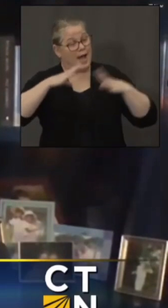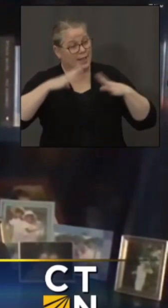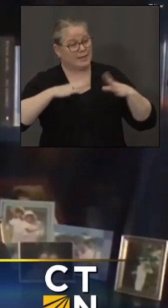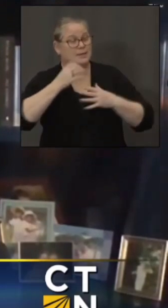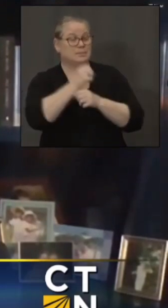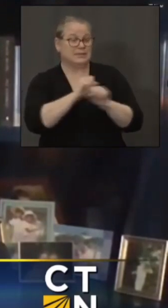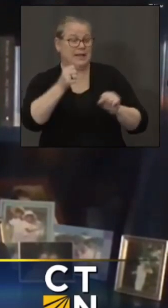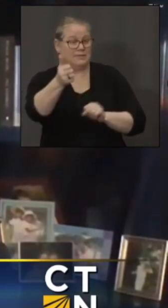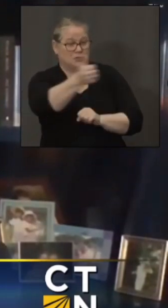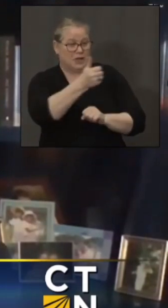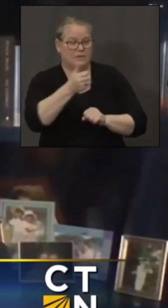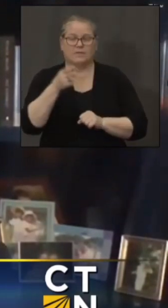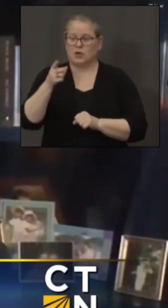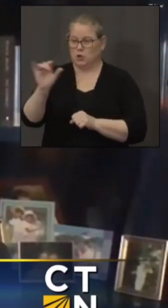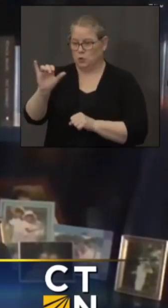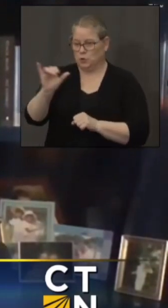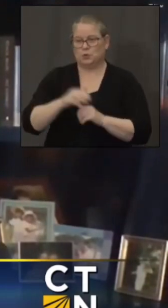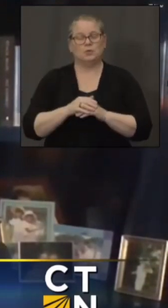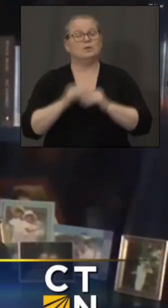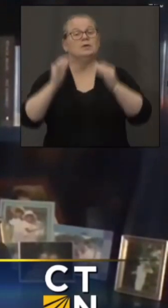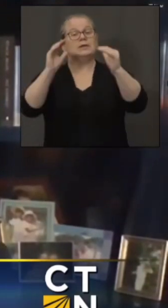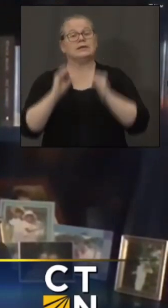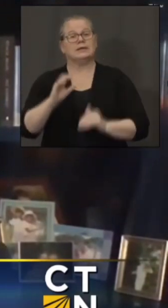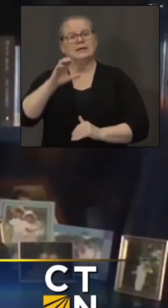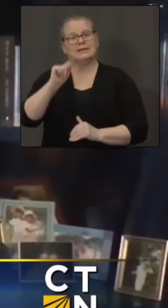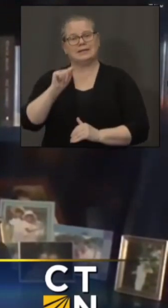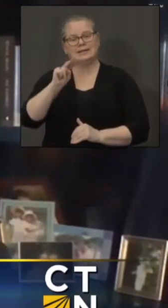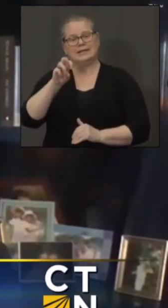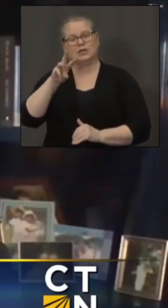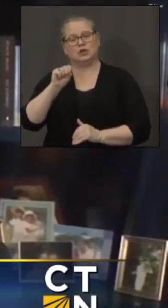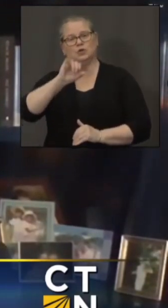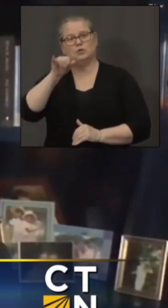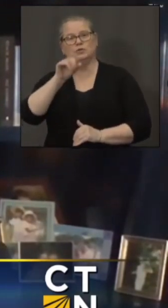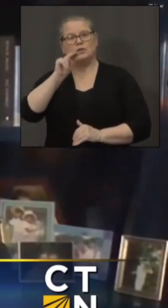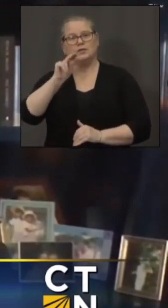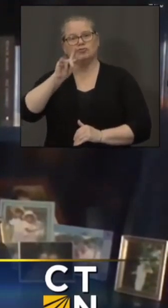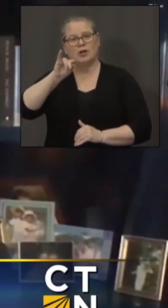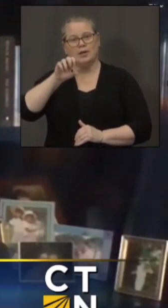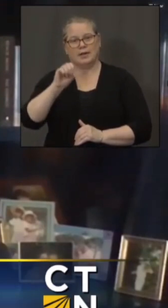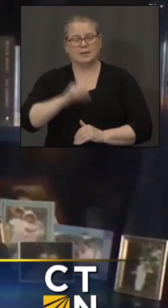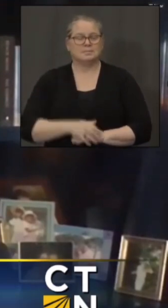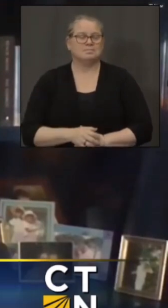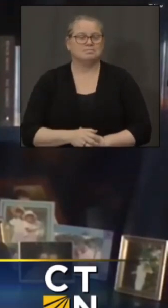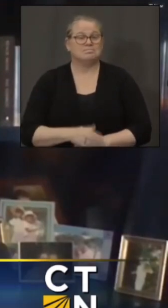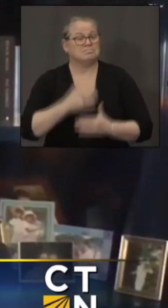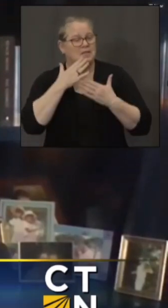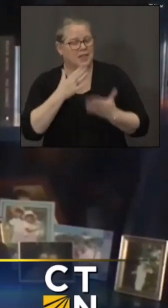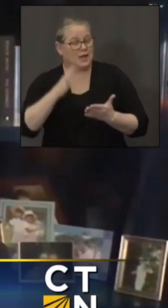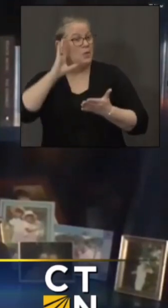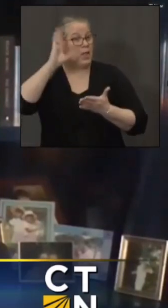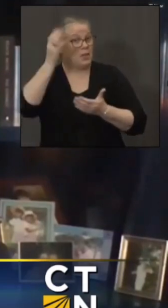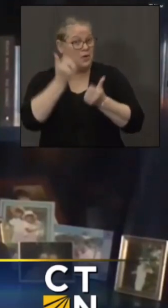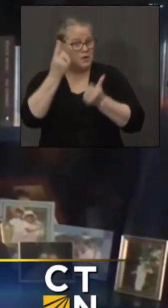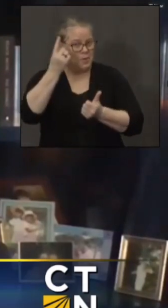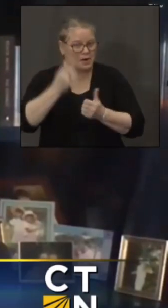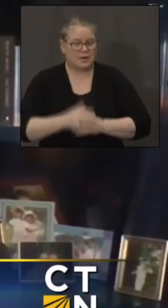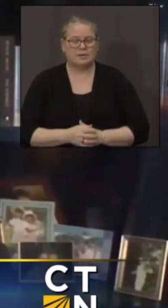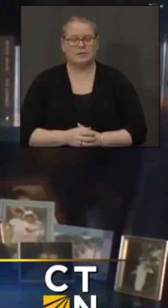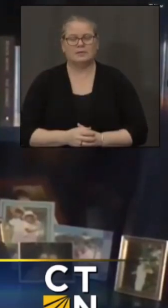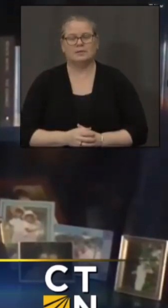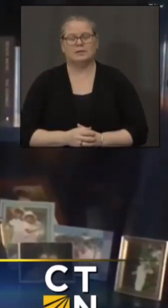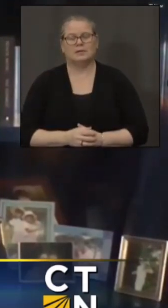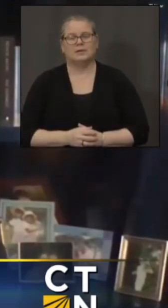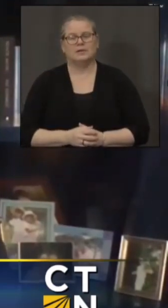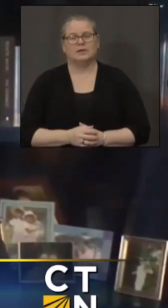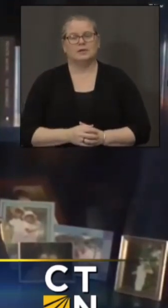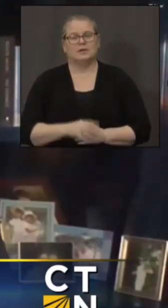CT News Junkie. Thanks, Max. Hi, everybody. Governor, you talked to a lot of these businesses